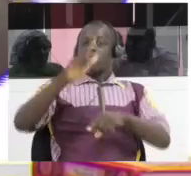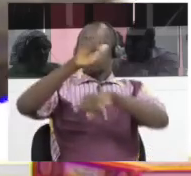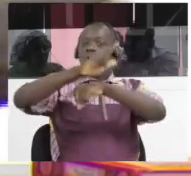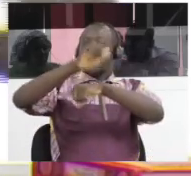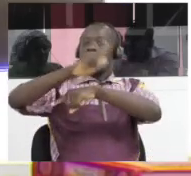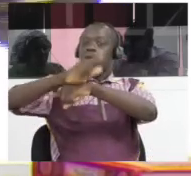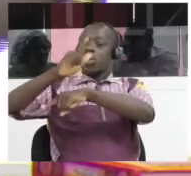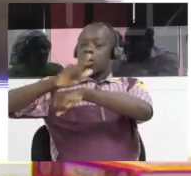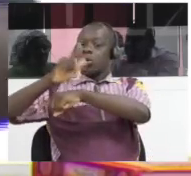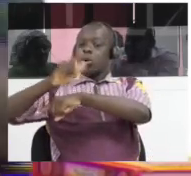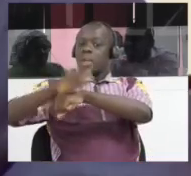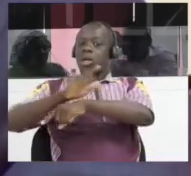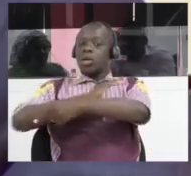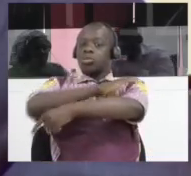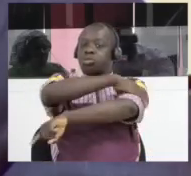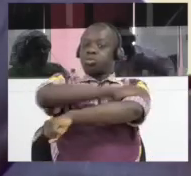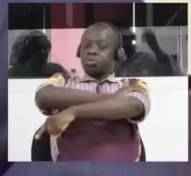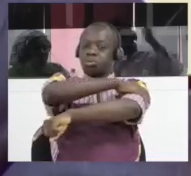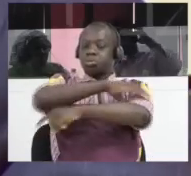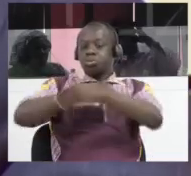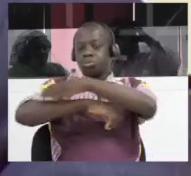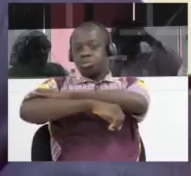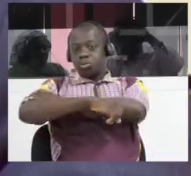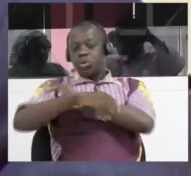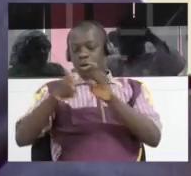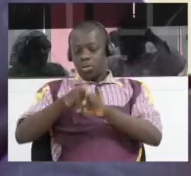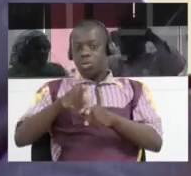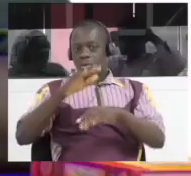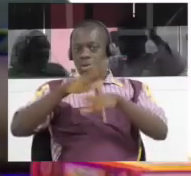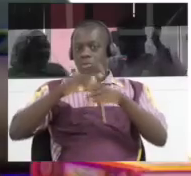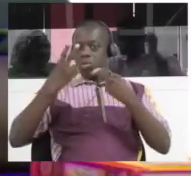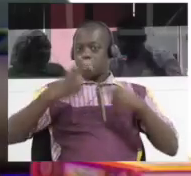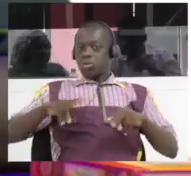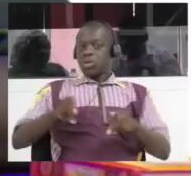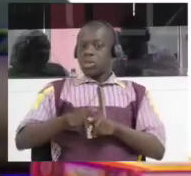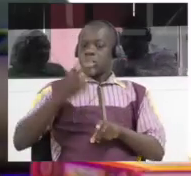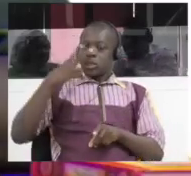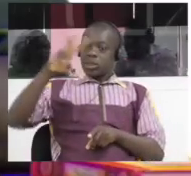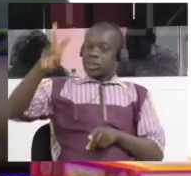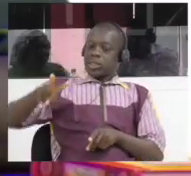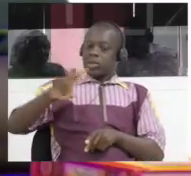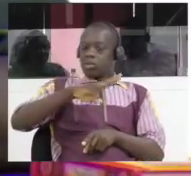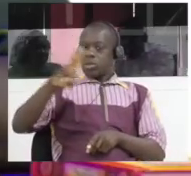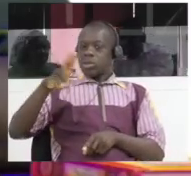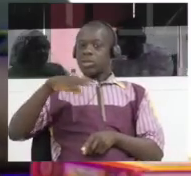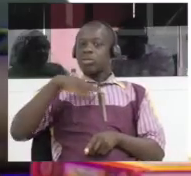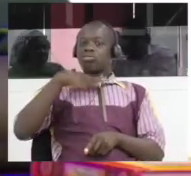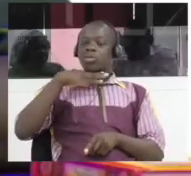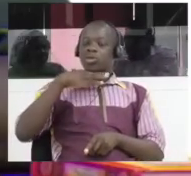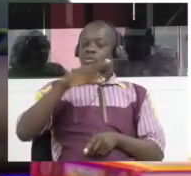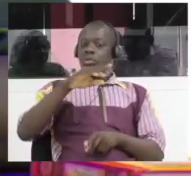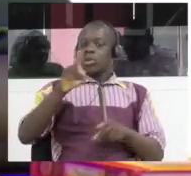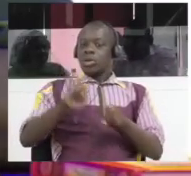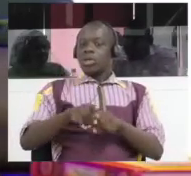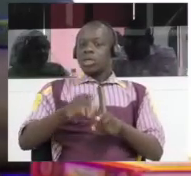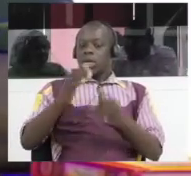jujus, which were crisscrossed across his uniform. And then I think there was a sense of satisfaction in the achievement